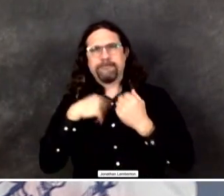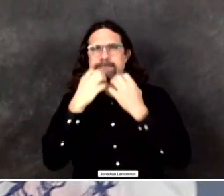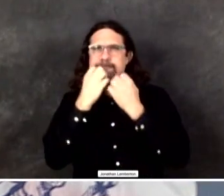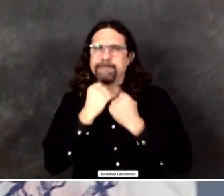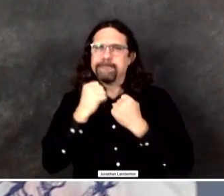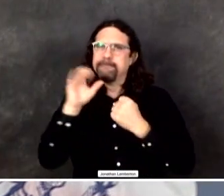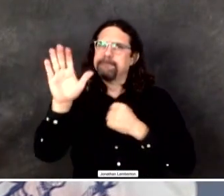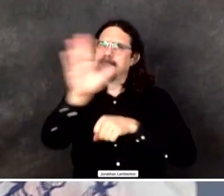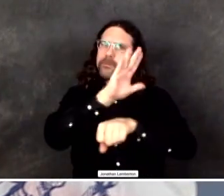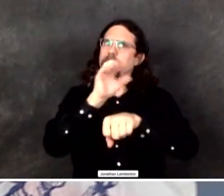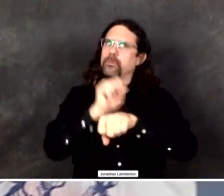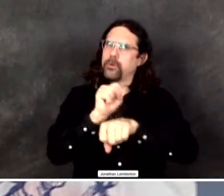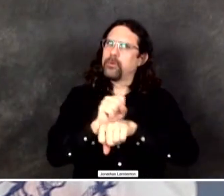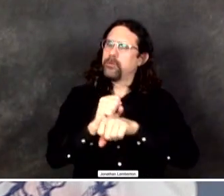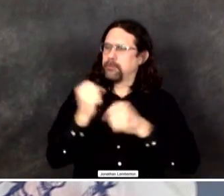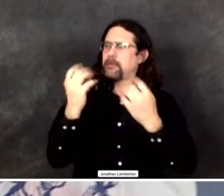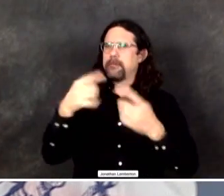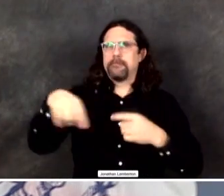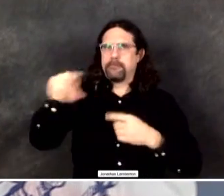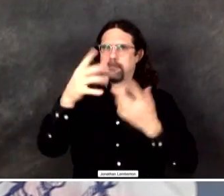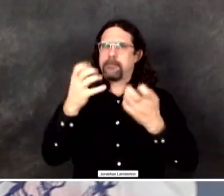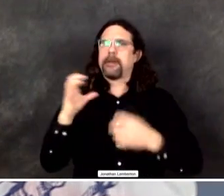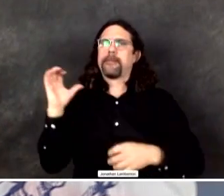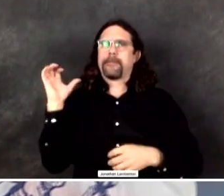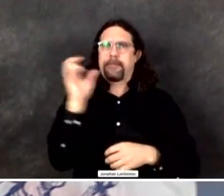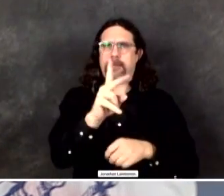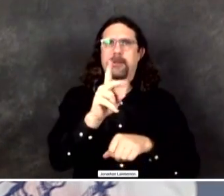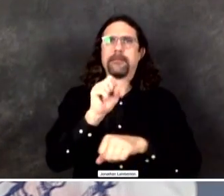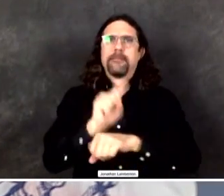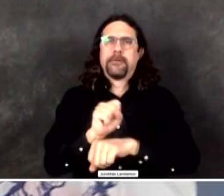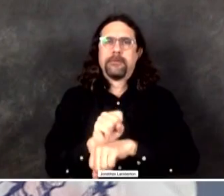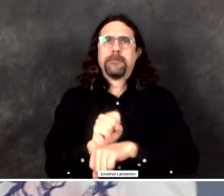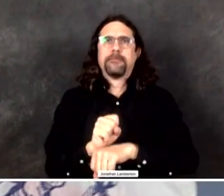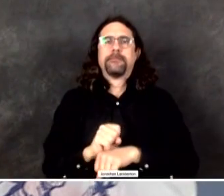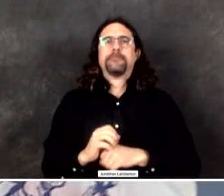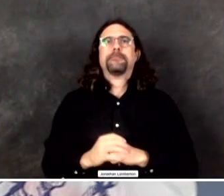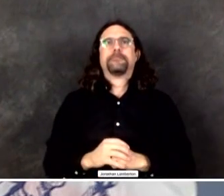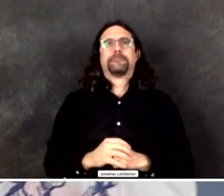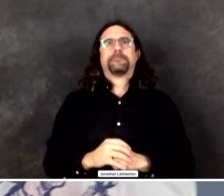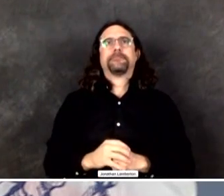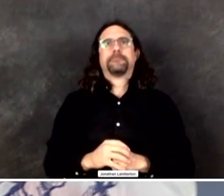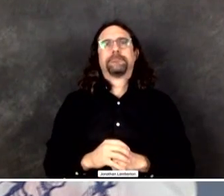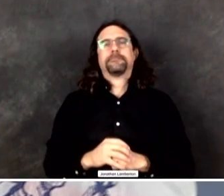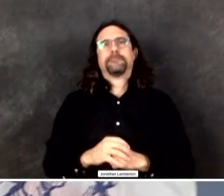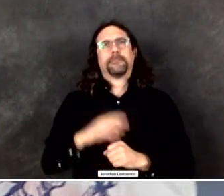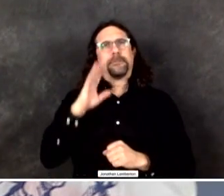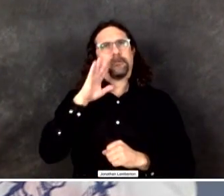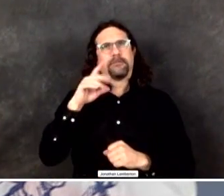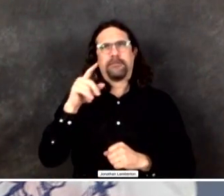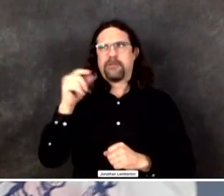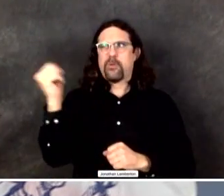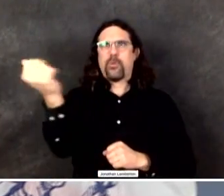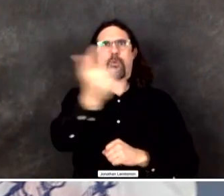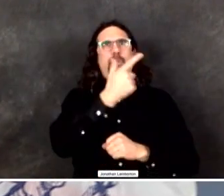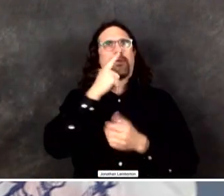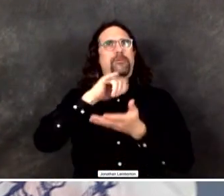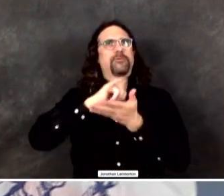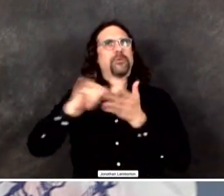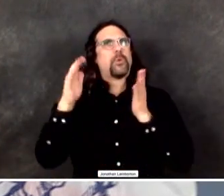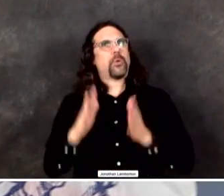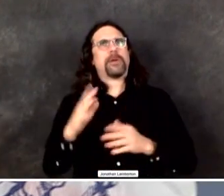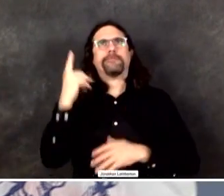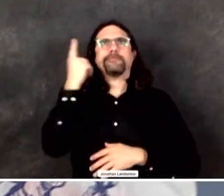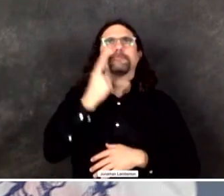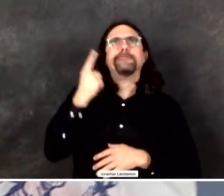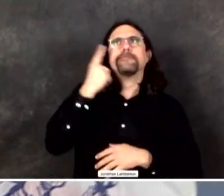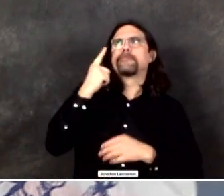I know every New Yorker feels this. People are always asking, when will this end? And to get to that point, we